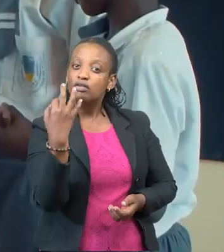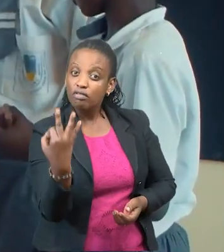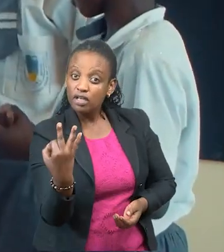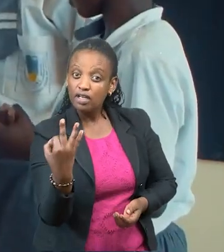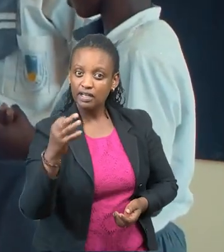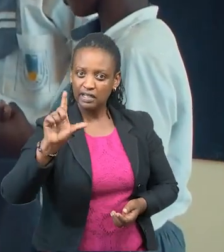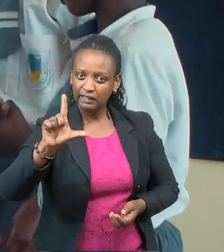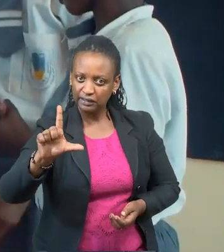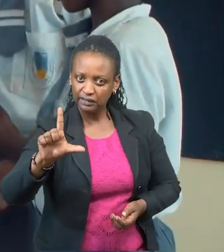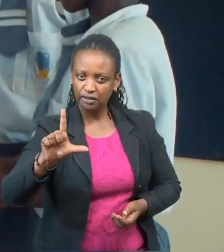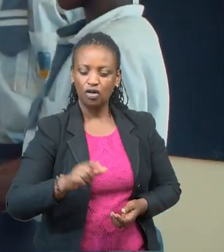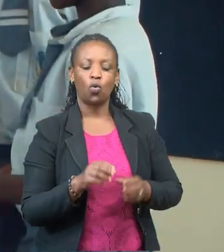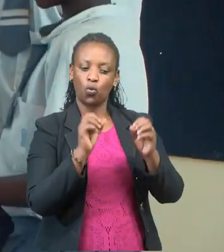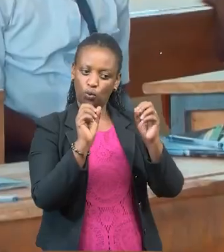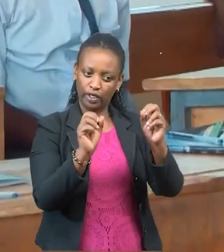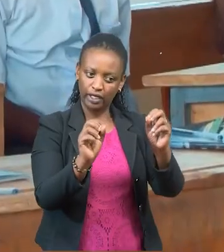liters.